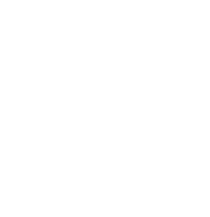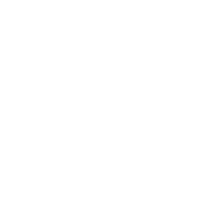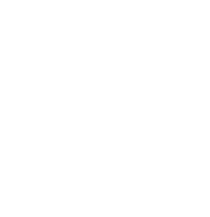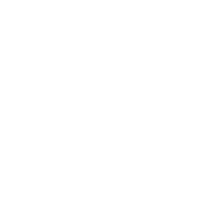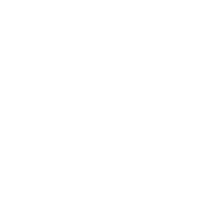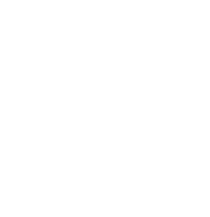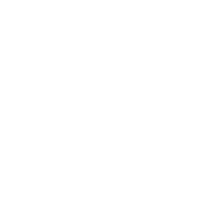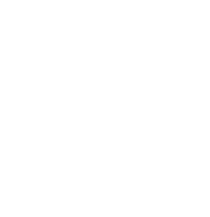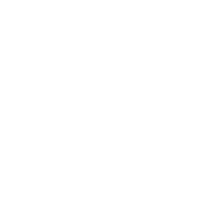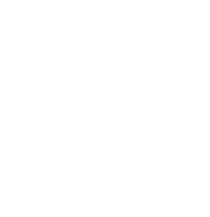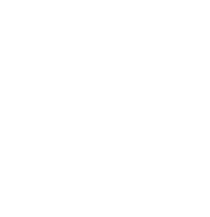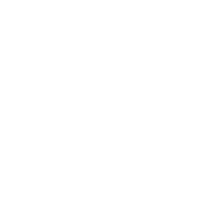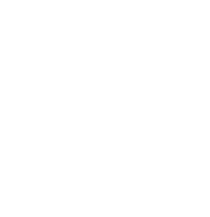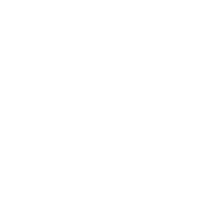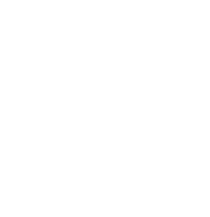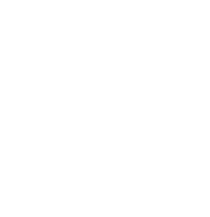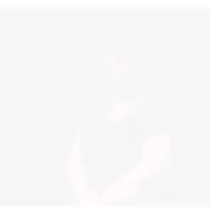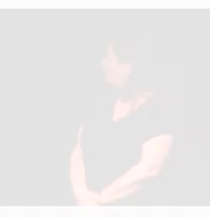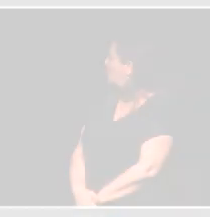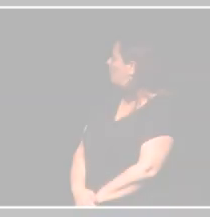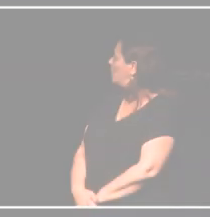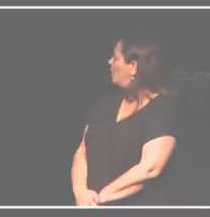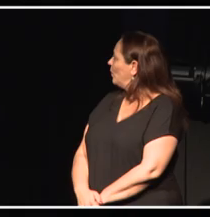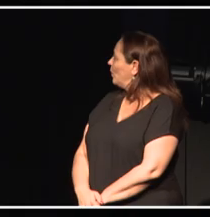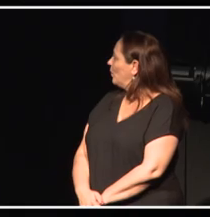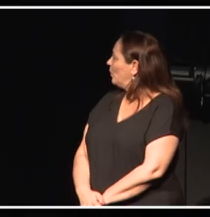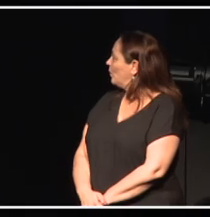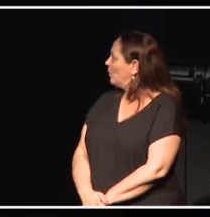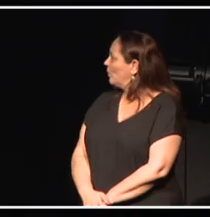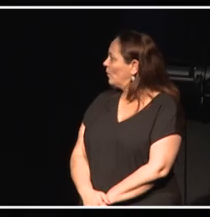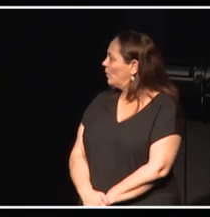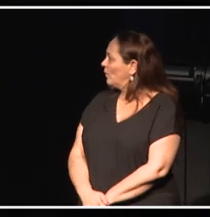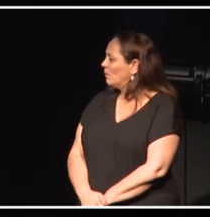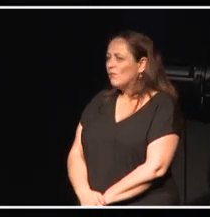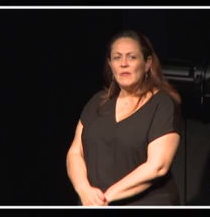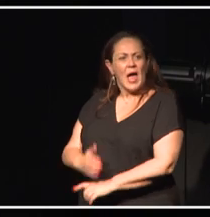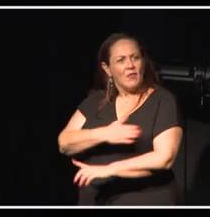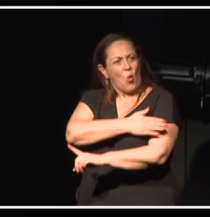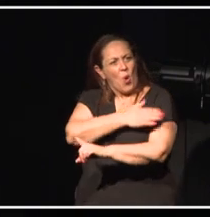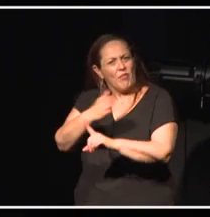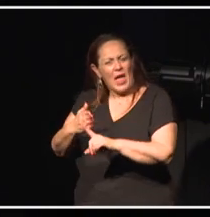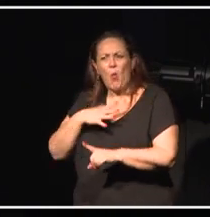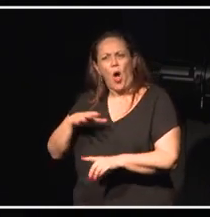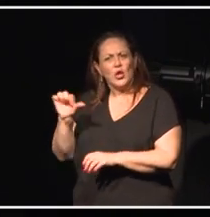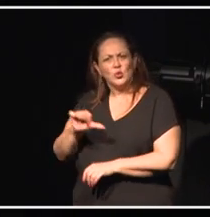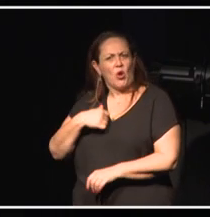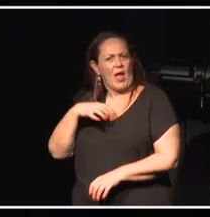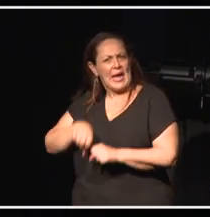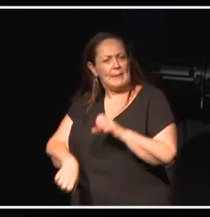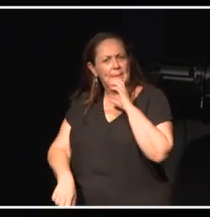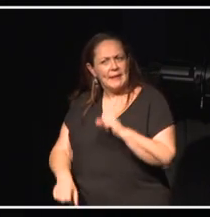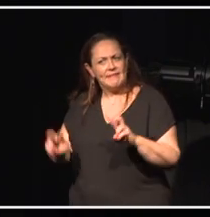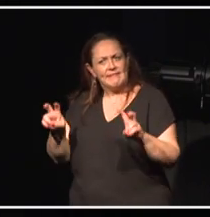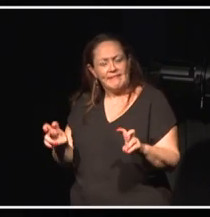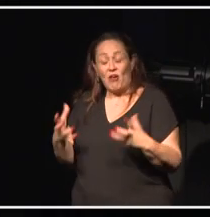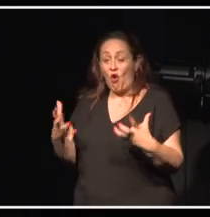Why do you hate men? Travis Sandal asks me. After all that, why would I possibly hate men? And this is something that I don't